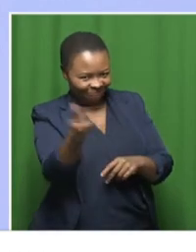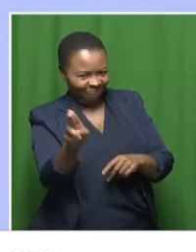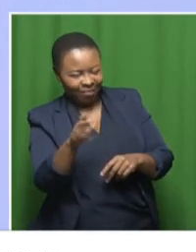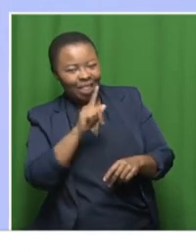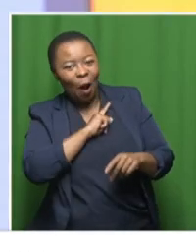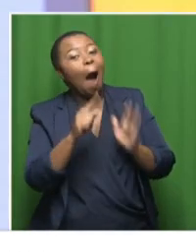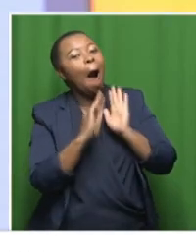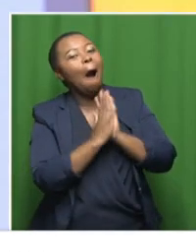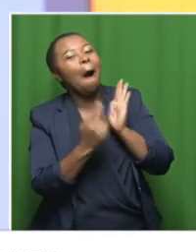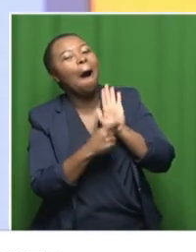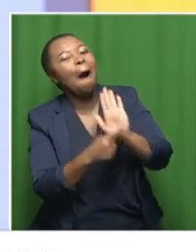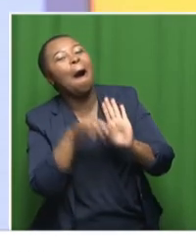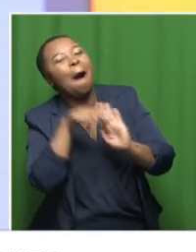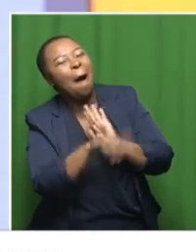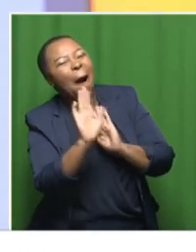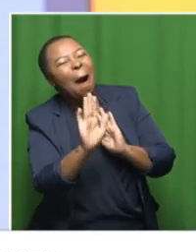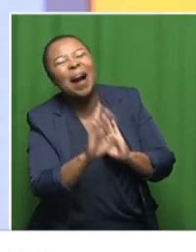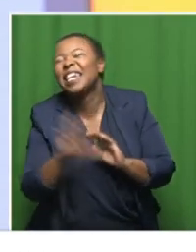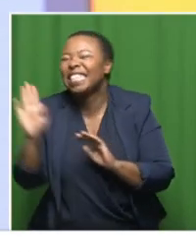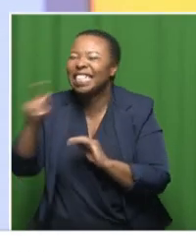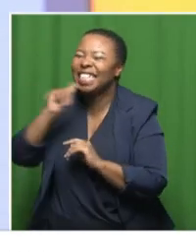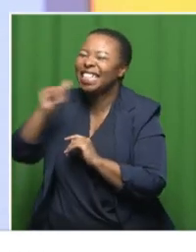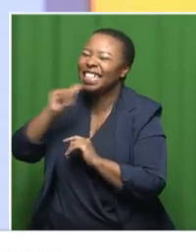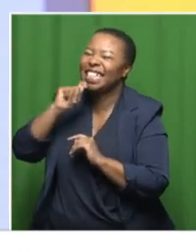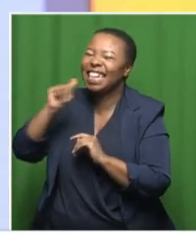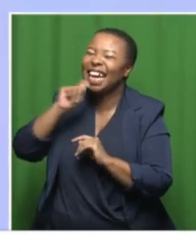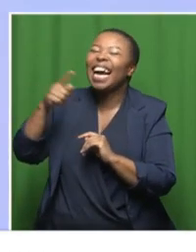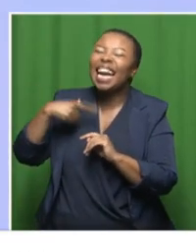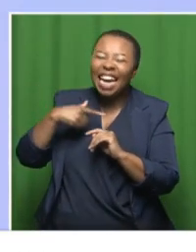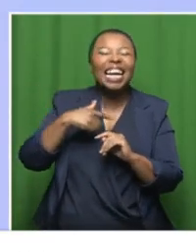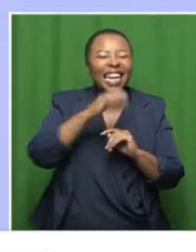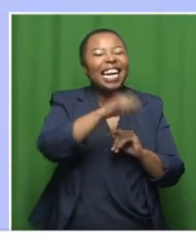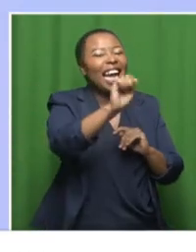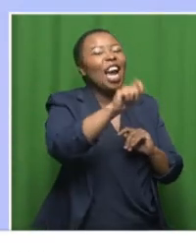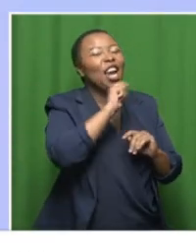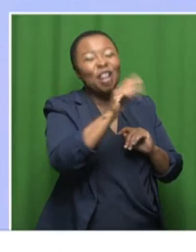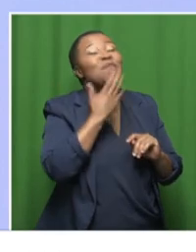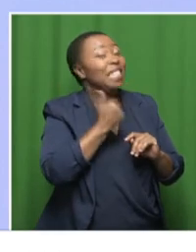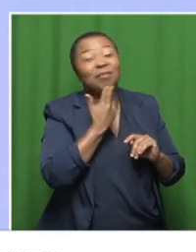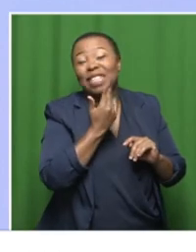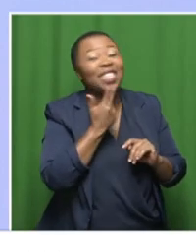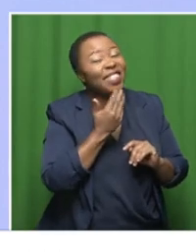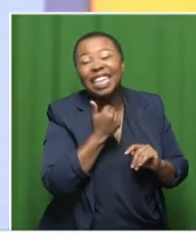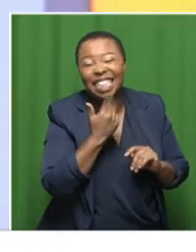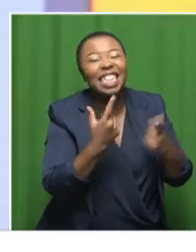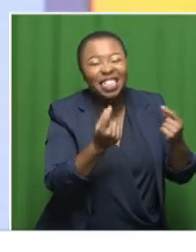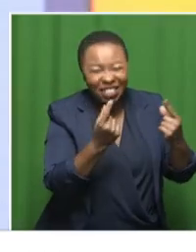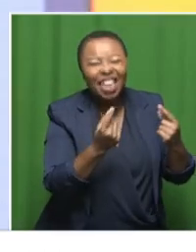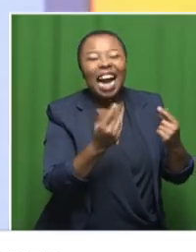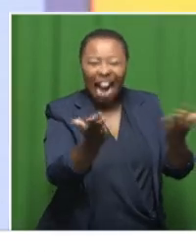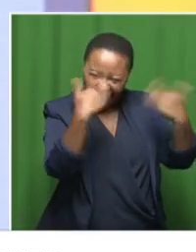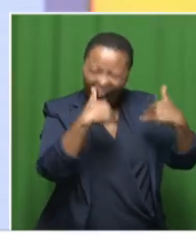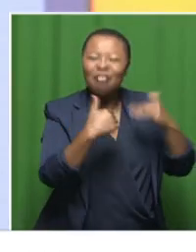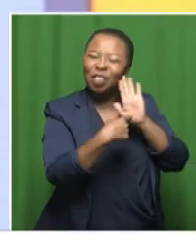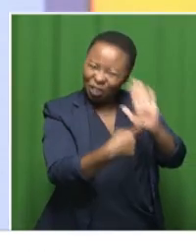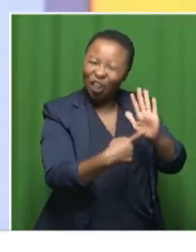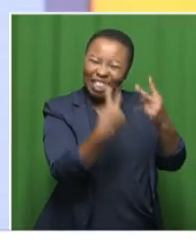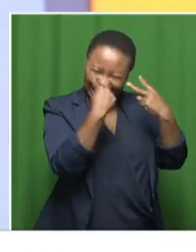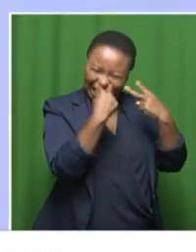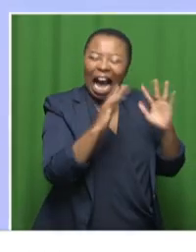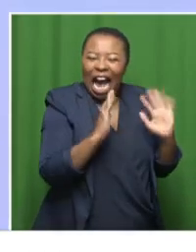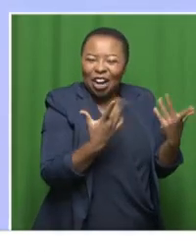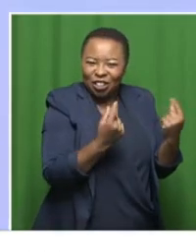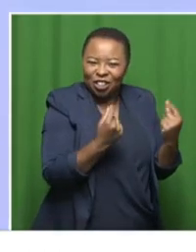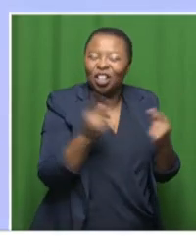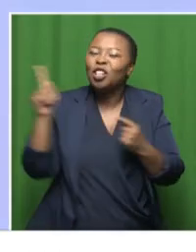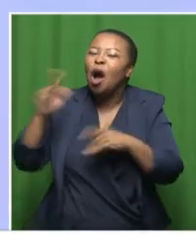book the show to see what Most definitely. Most definitely. I would love to attend. Yeah, no, please do. So where can I see this show? Well,